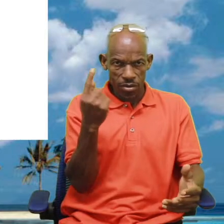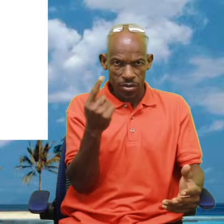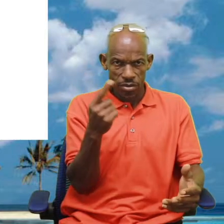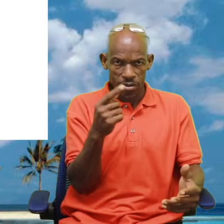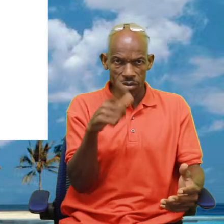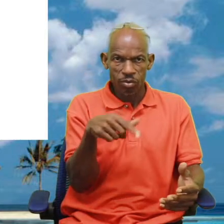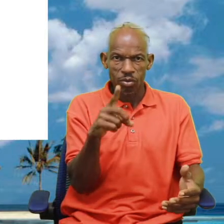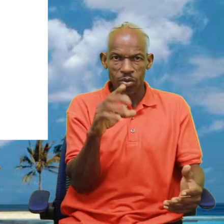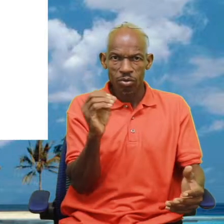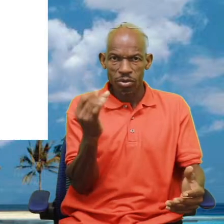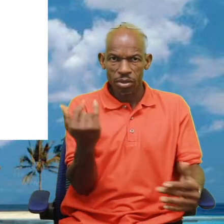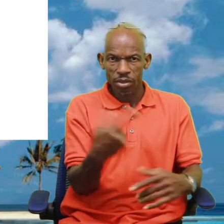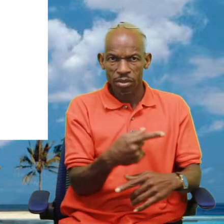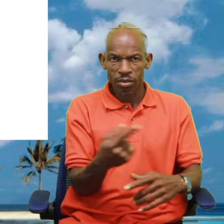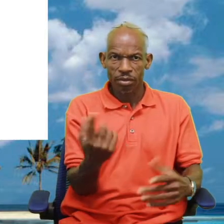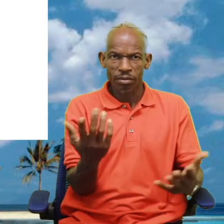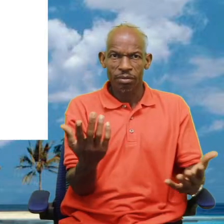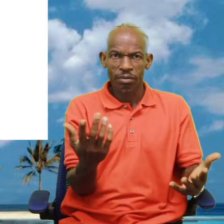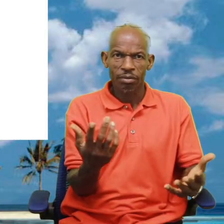Adana?